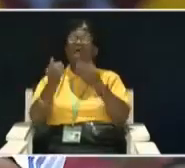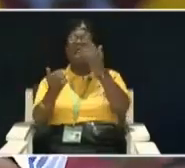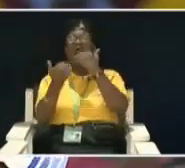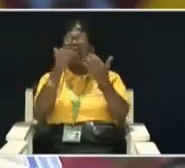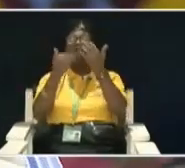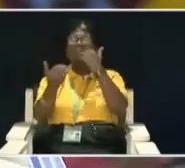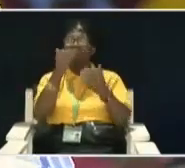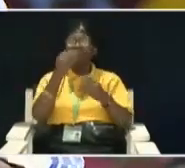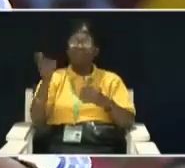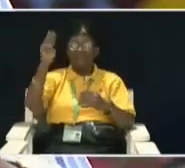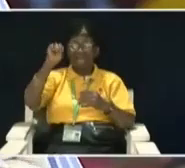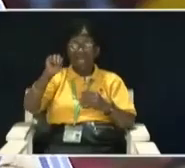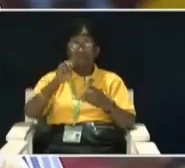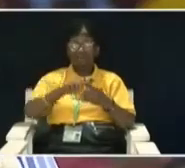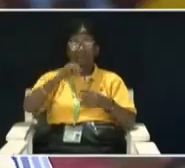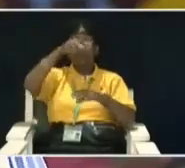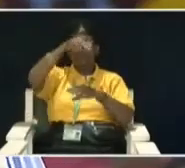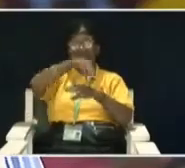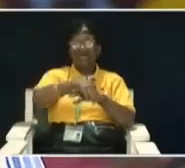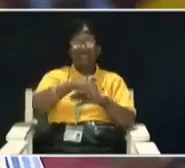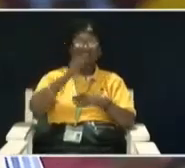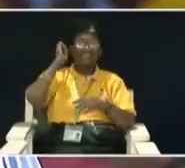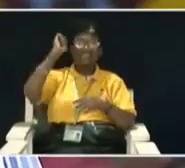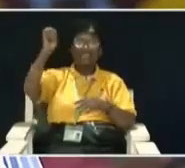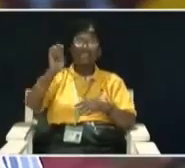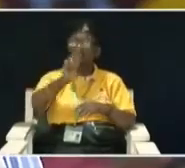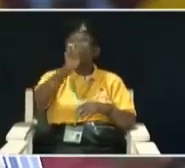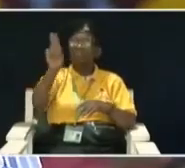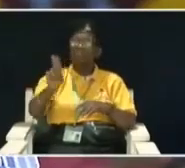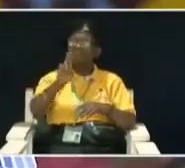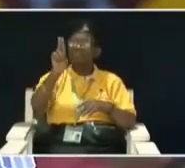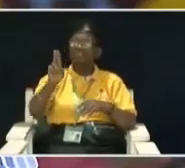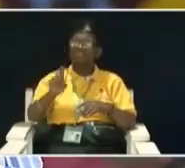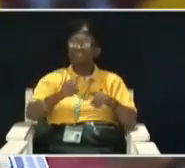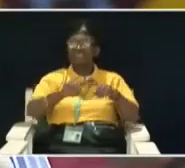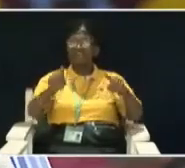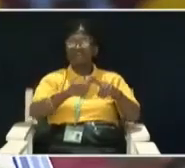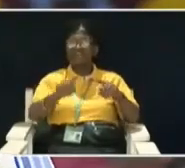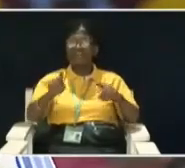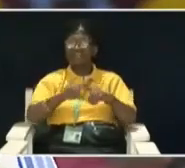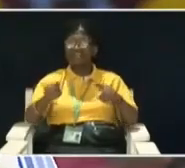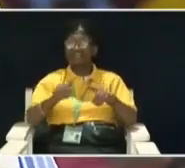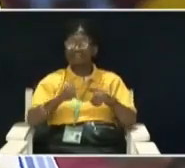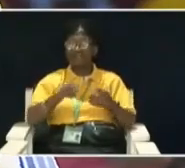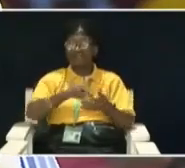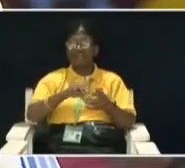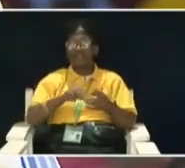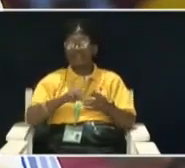Now, he uses various means to shield his people.